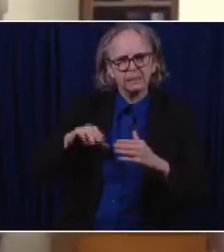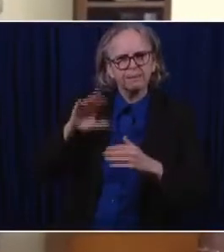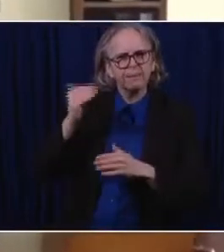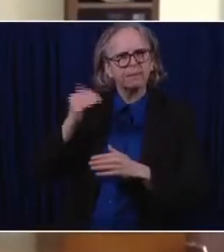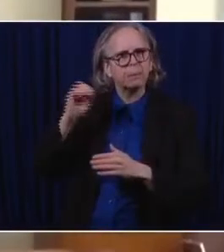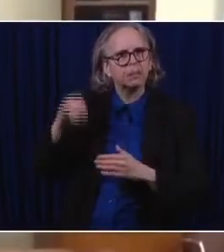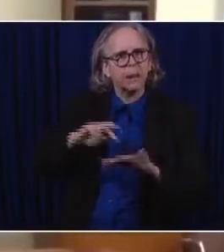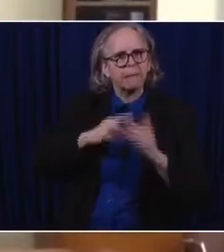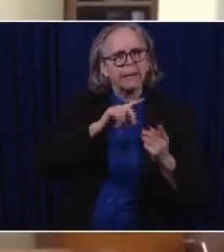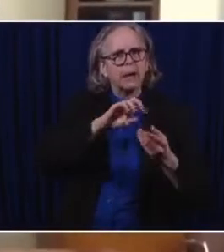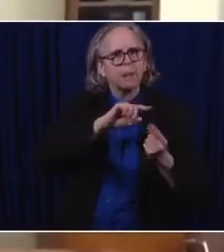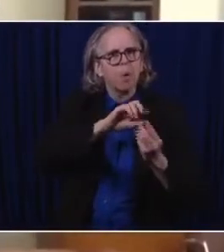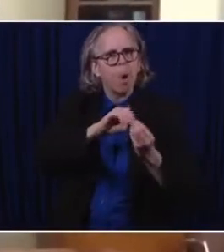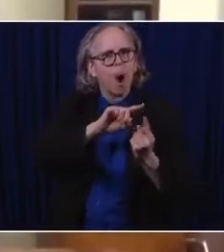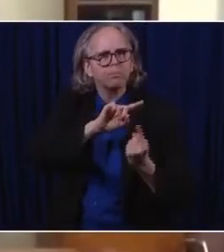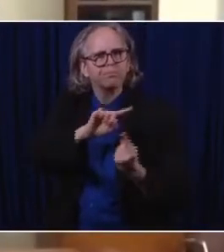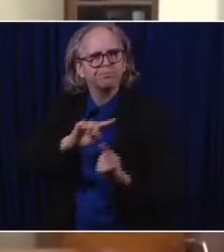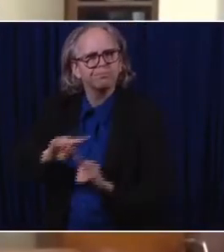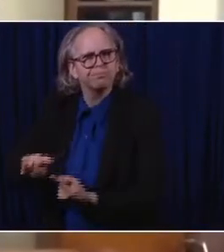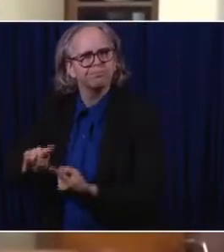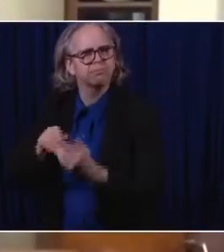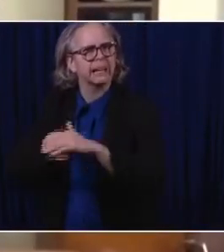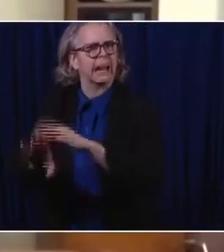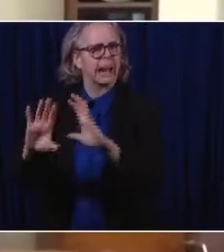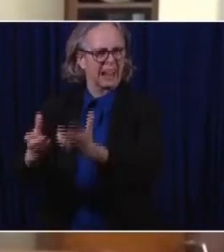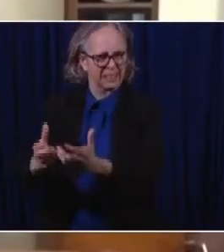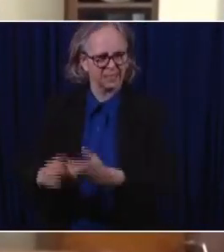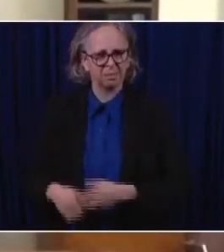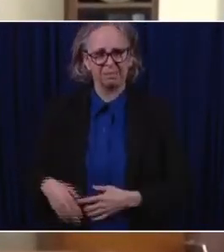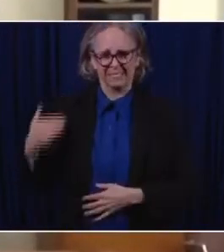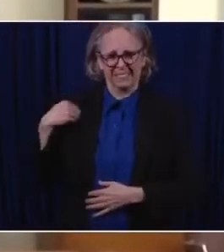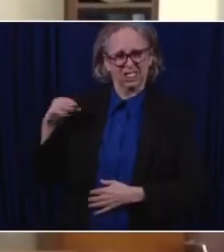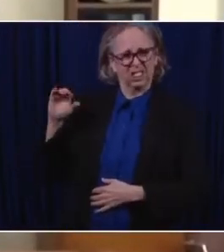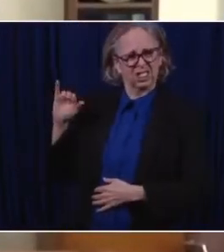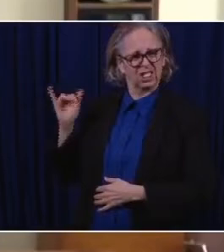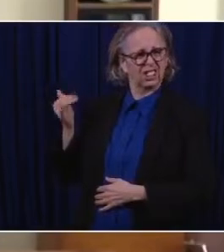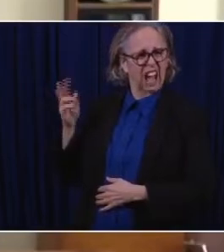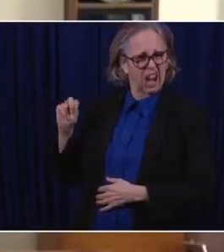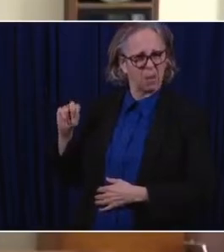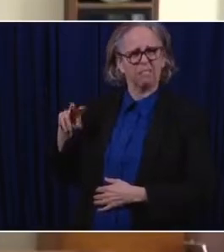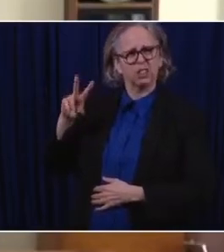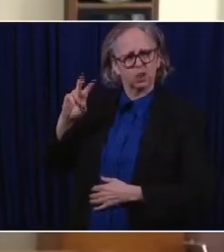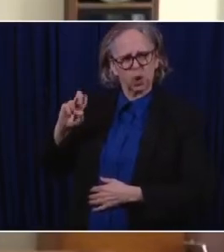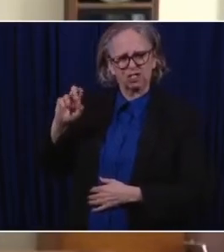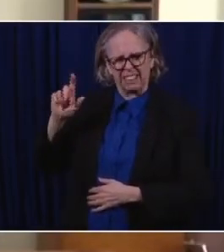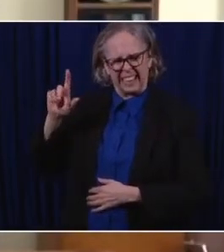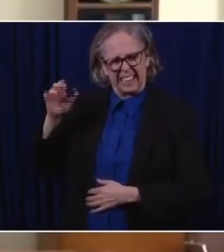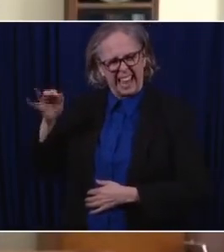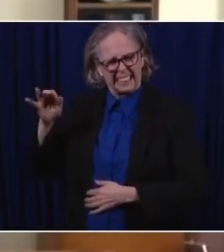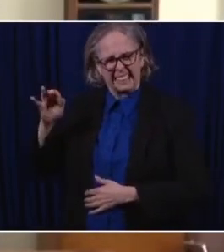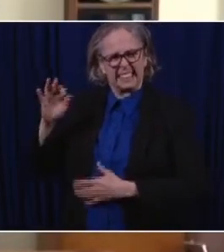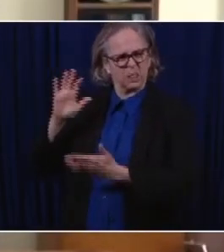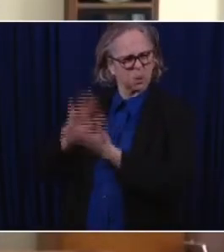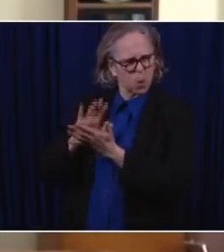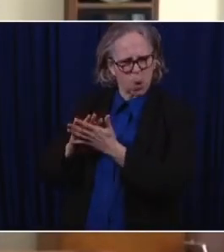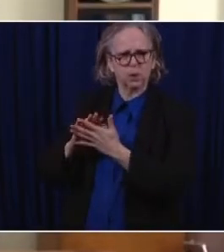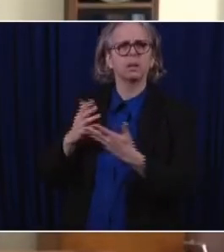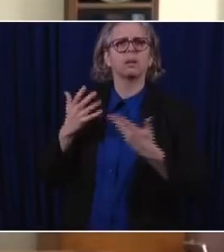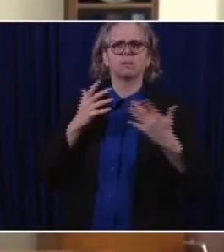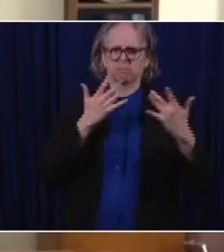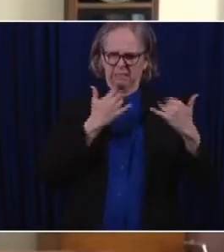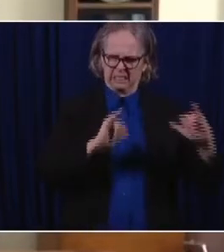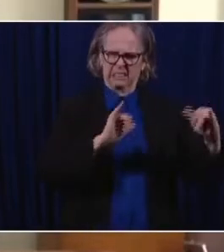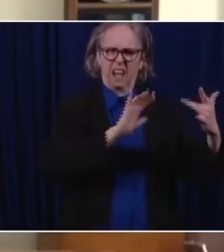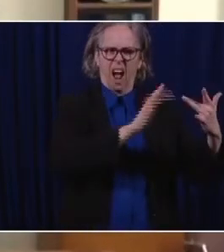to only 35 this week. And these are, let's look at the charts. This is where we were. This is where we were